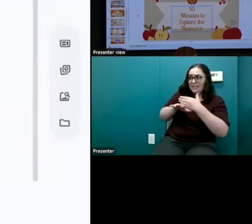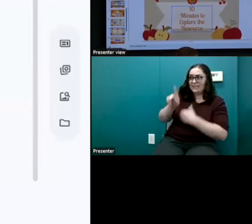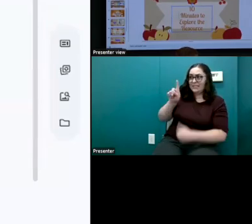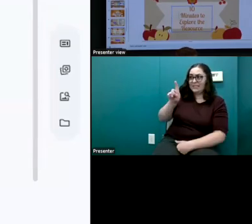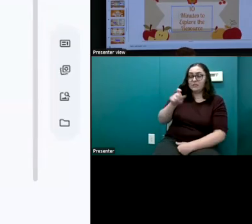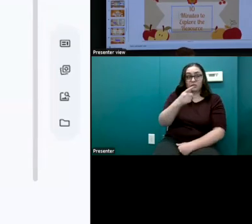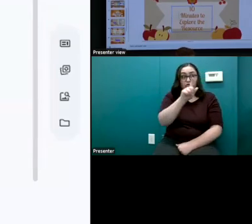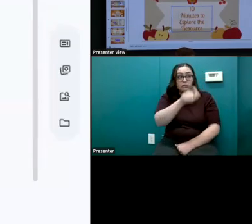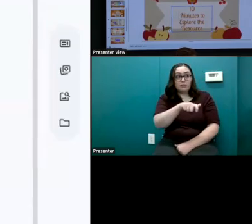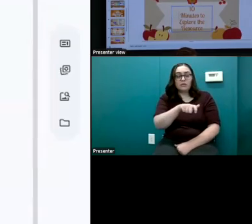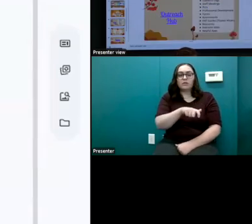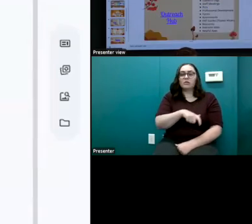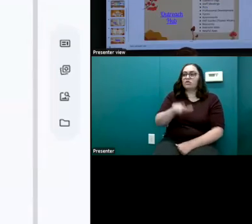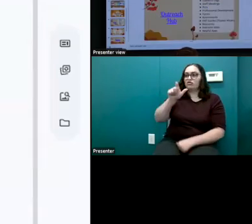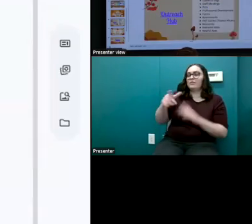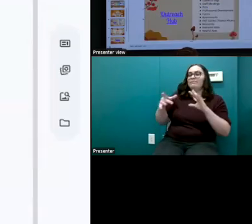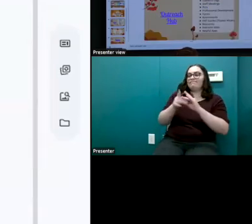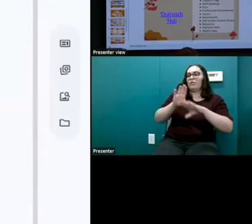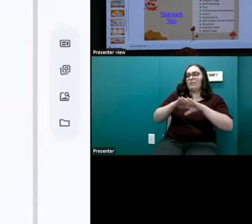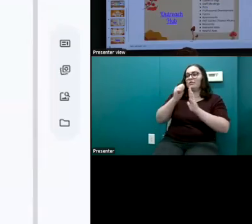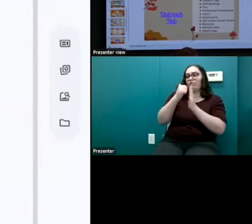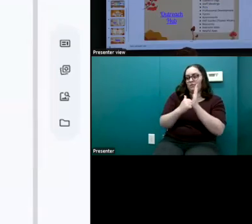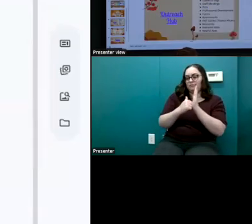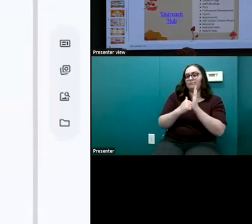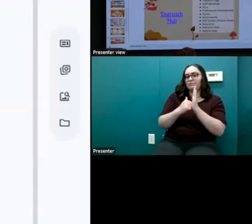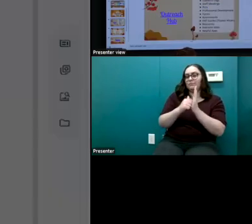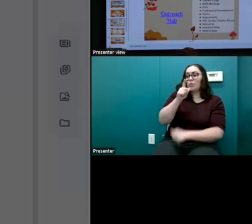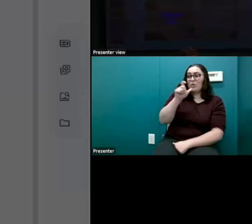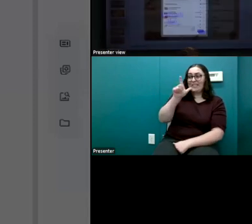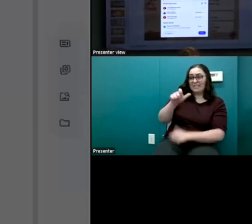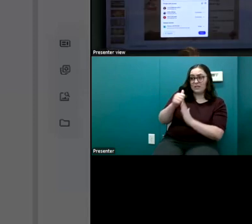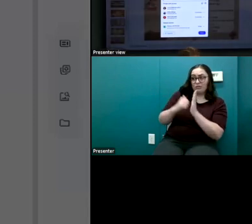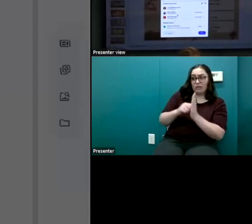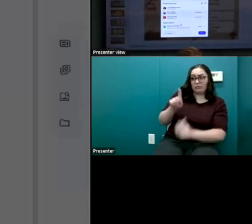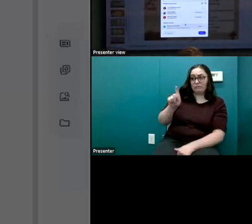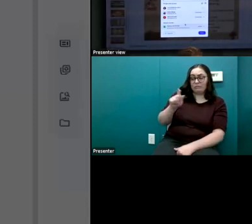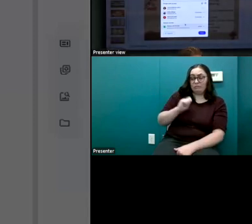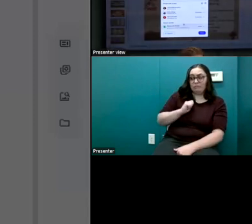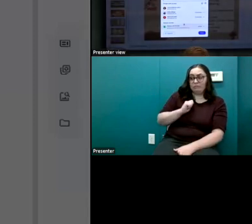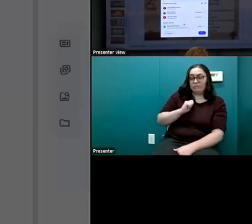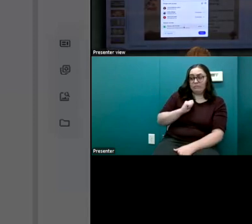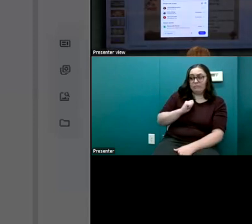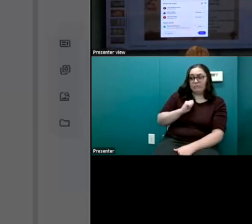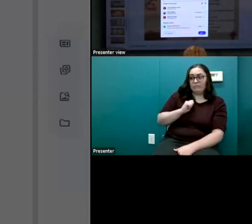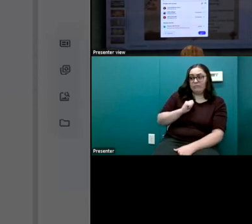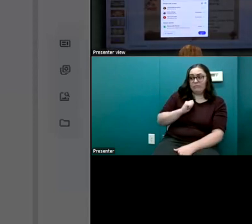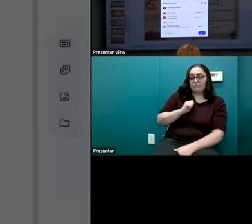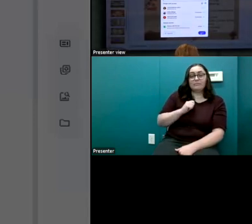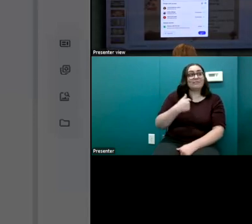should. Be linked in the agenda. Thank you. Who needs the agenda? Anybody? What's your